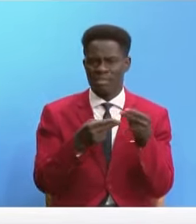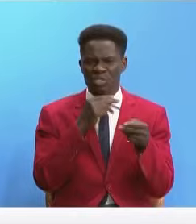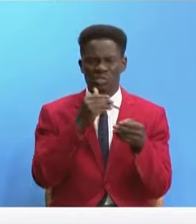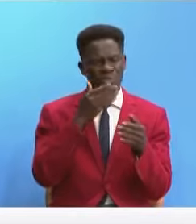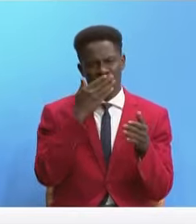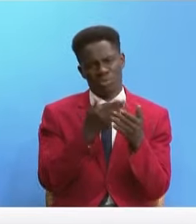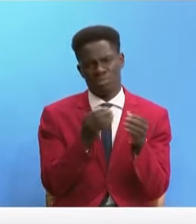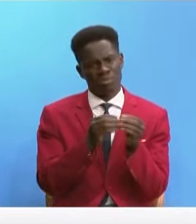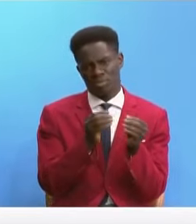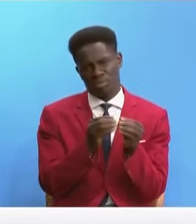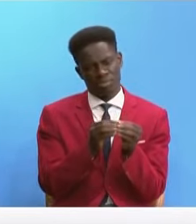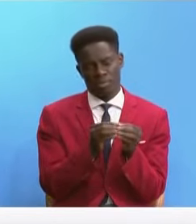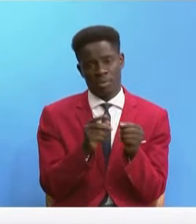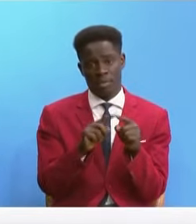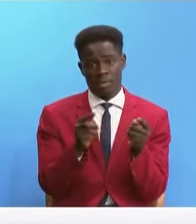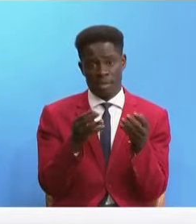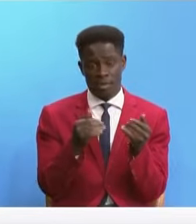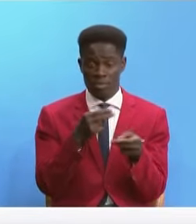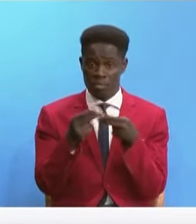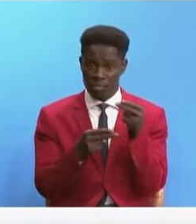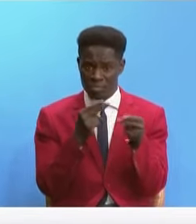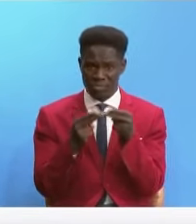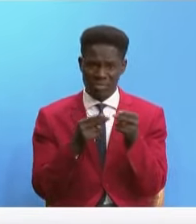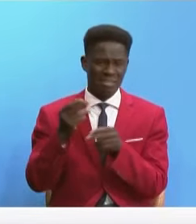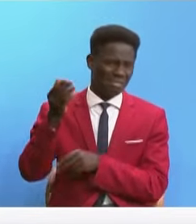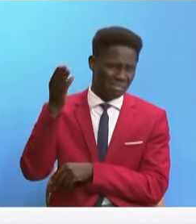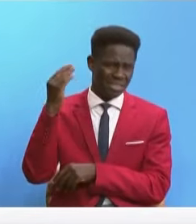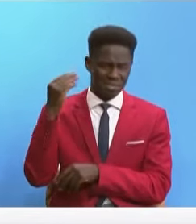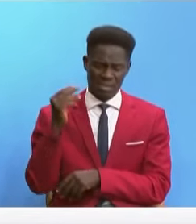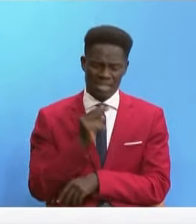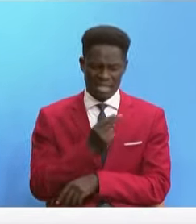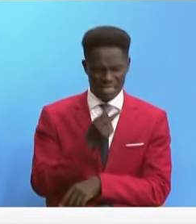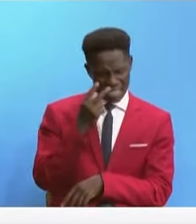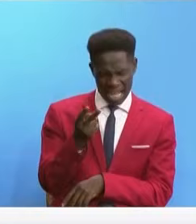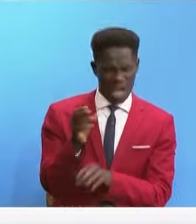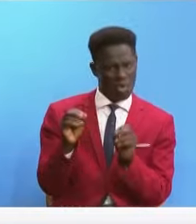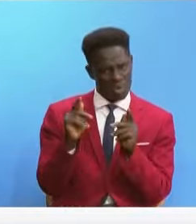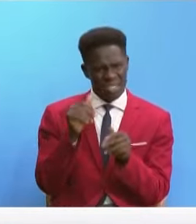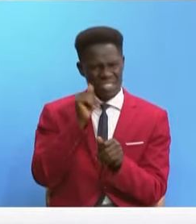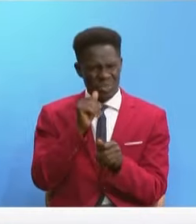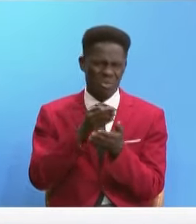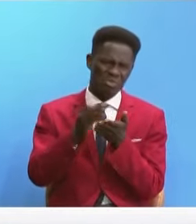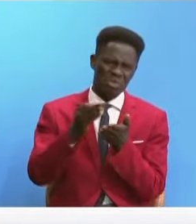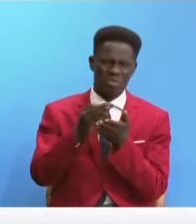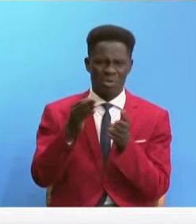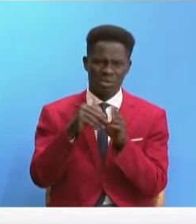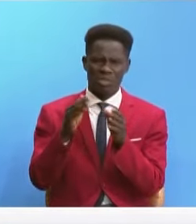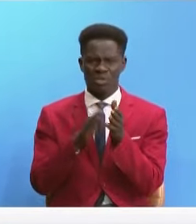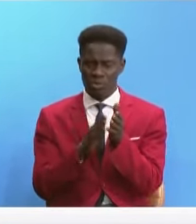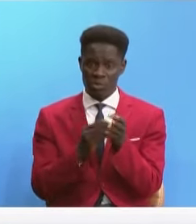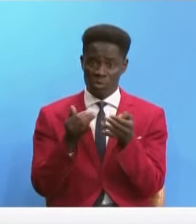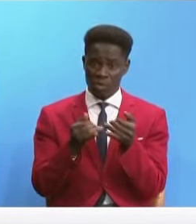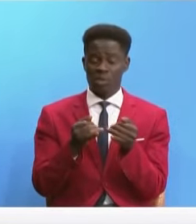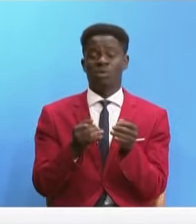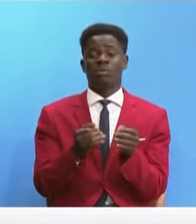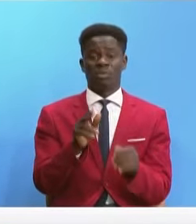It is against this background that the district has embarked on the implementation